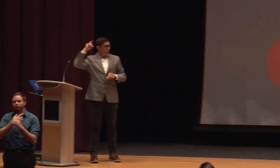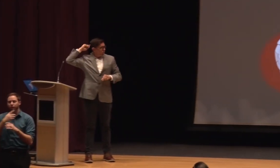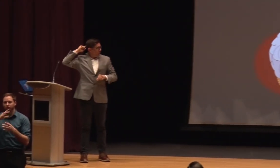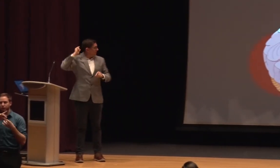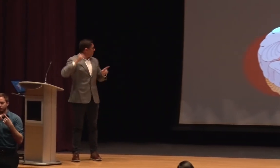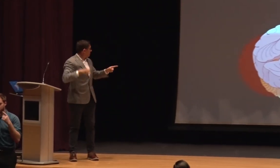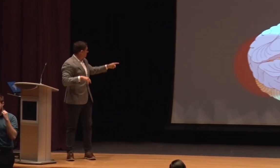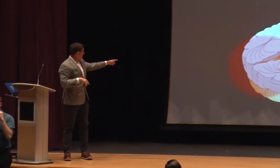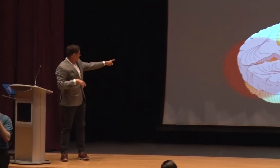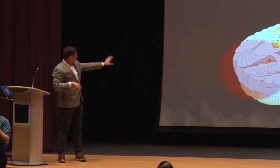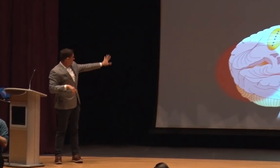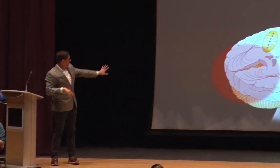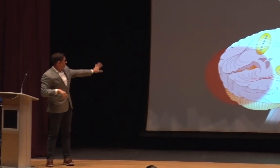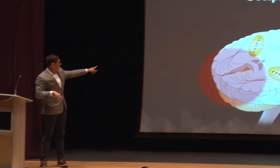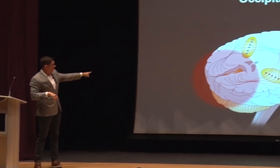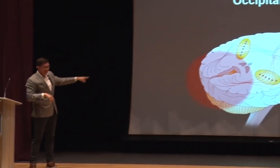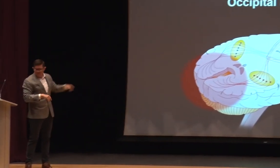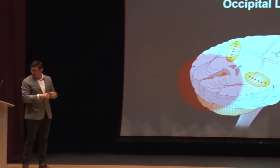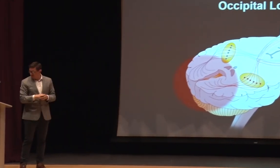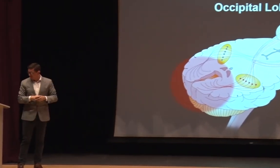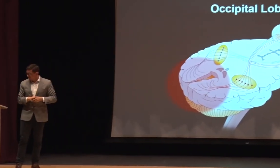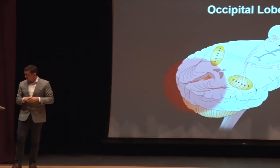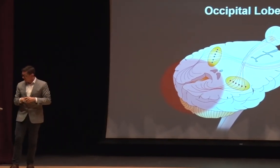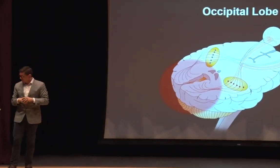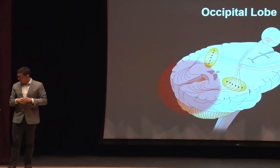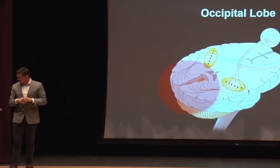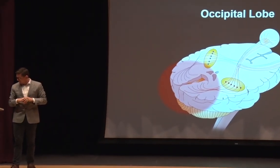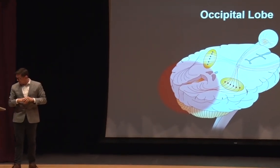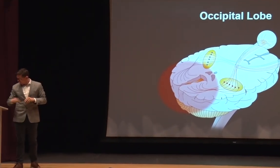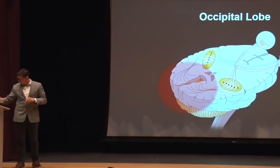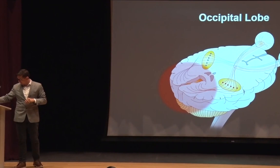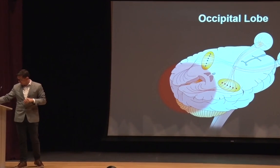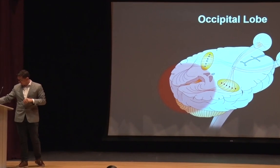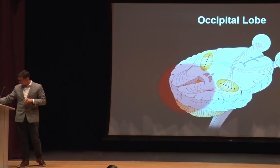when they come into the brain, they're actually connected to the back portion.